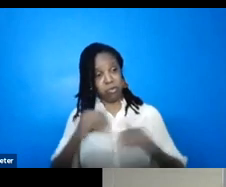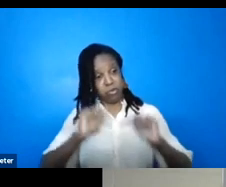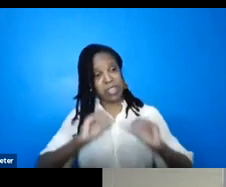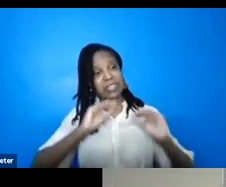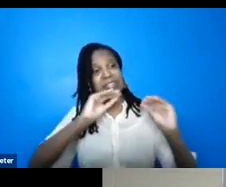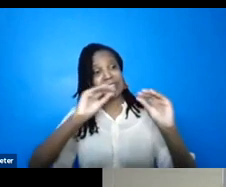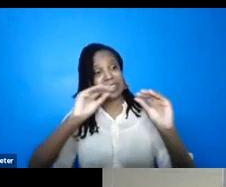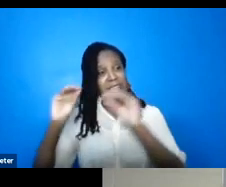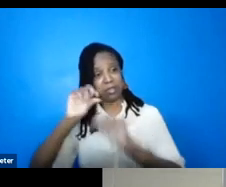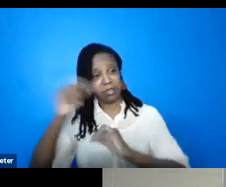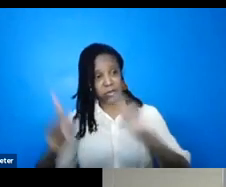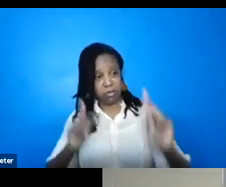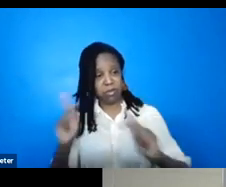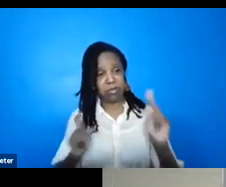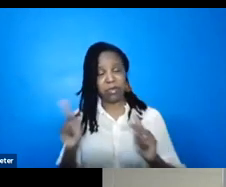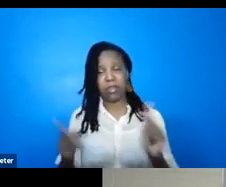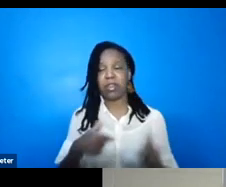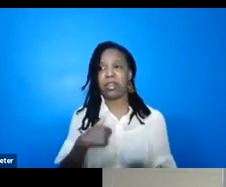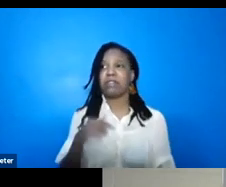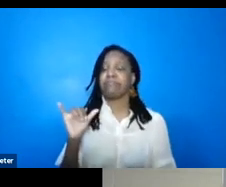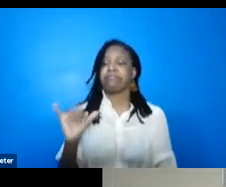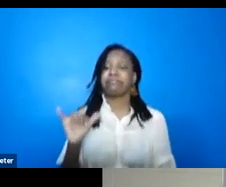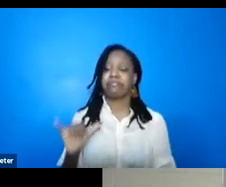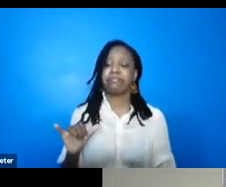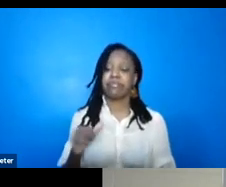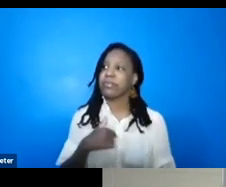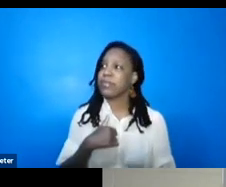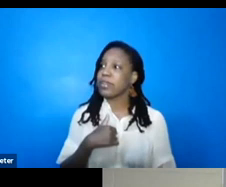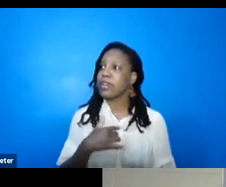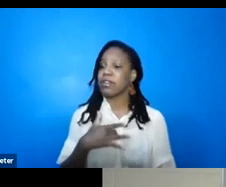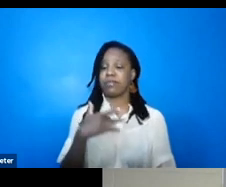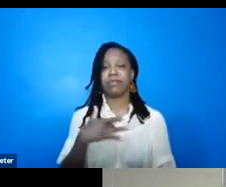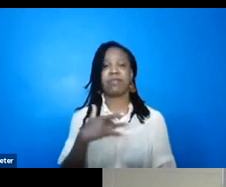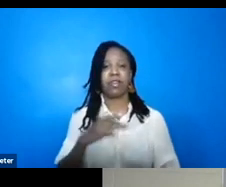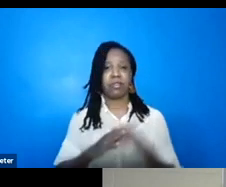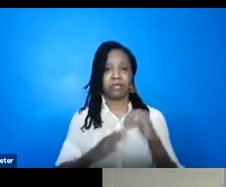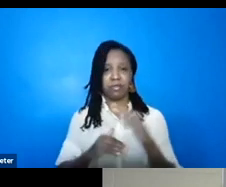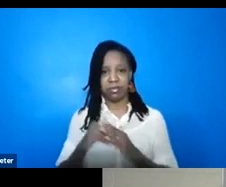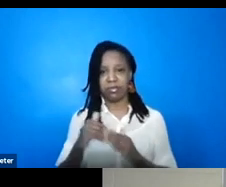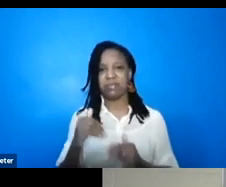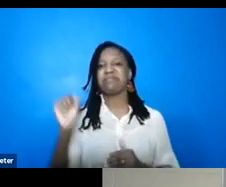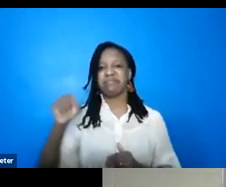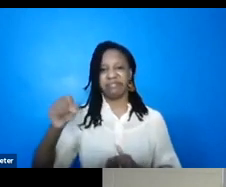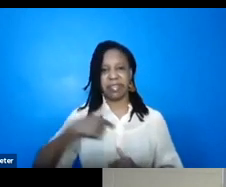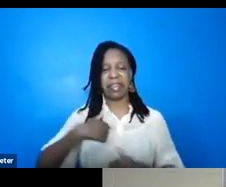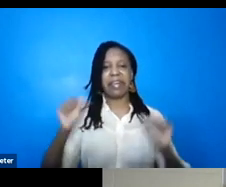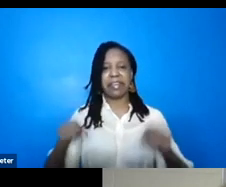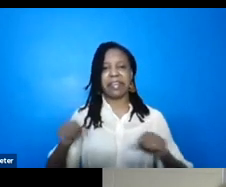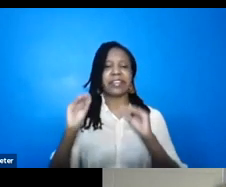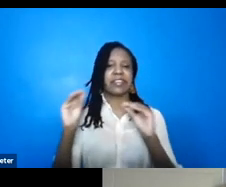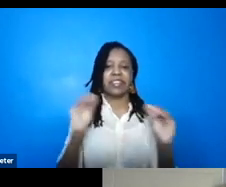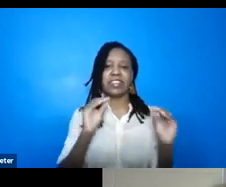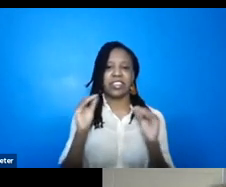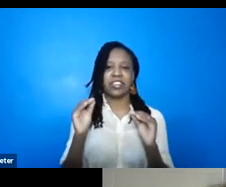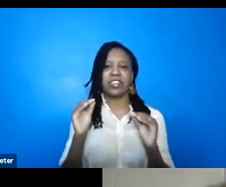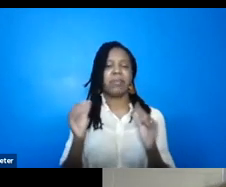own, everything that I taught and I teach today is about my own personal experiences. Like, what did I go through to get where I'm at today? Like,